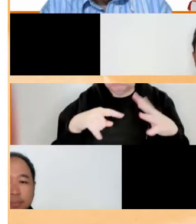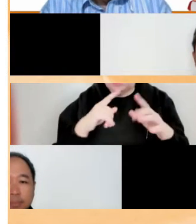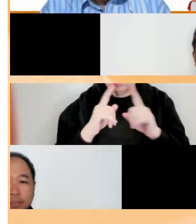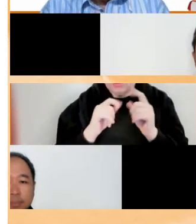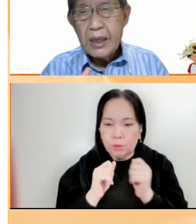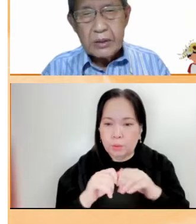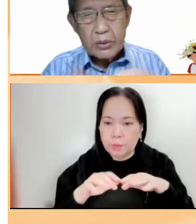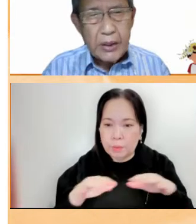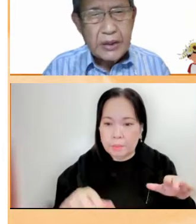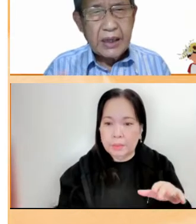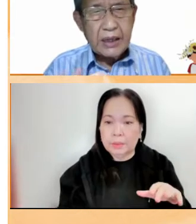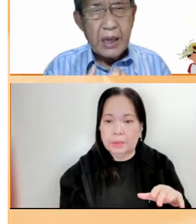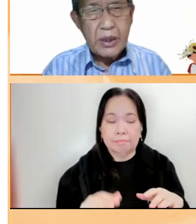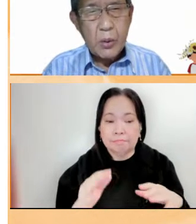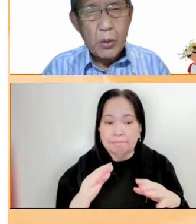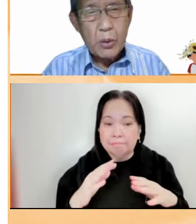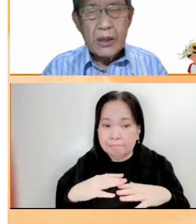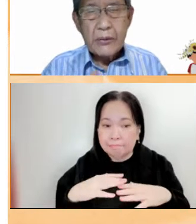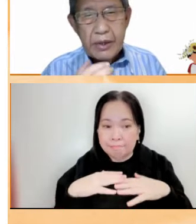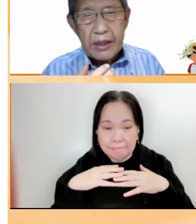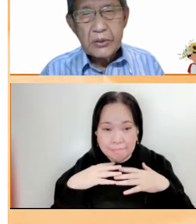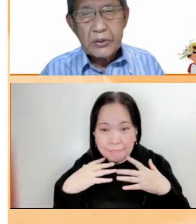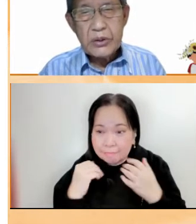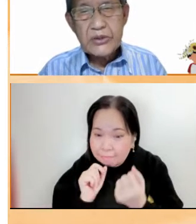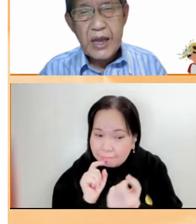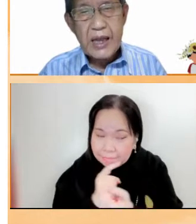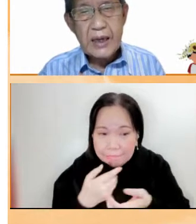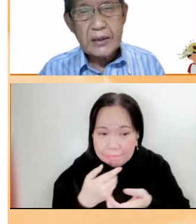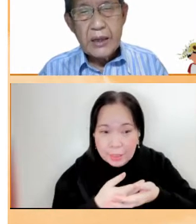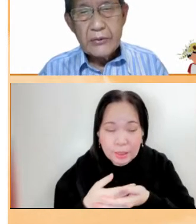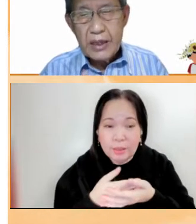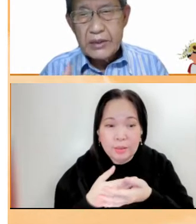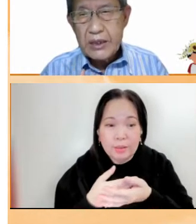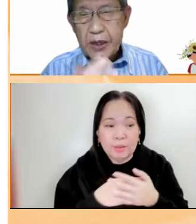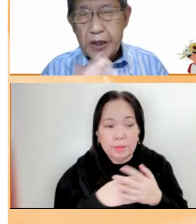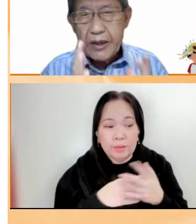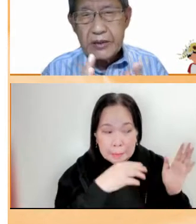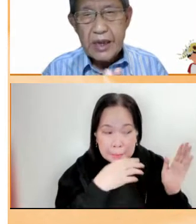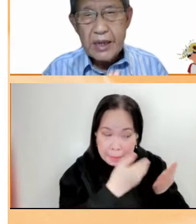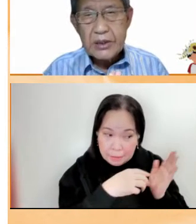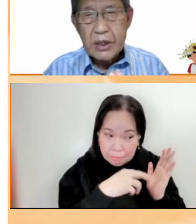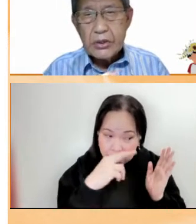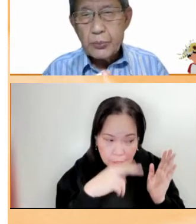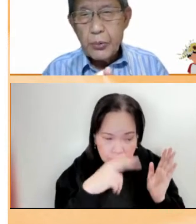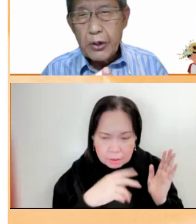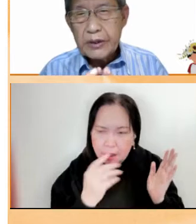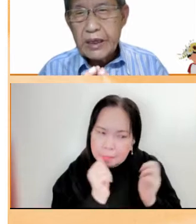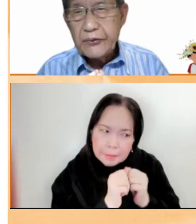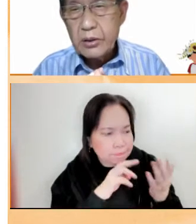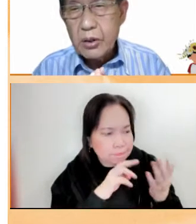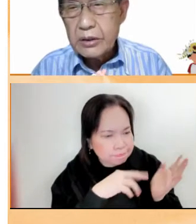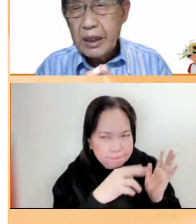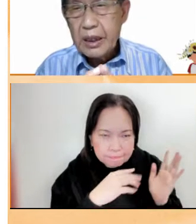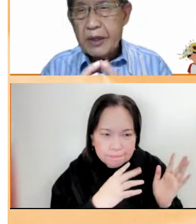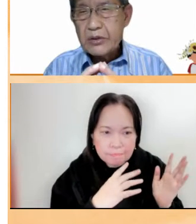the baby, toys around the home, reading to the child. These experiences support